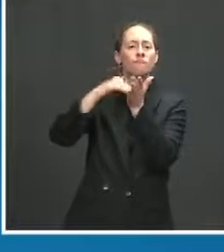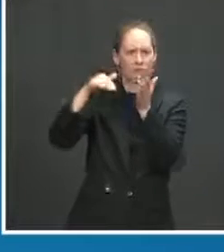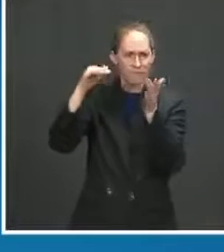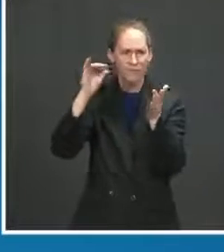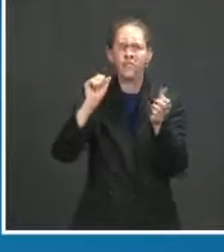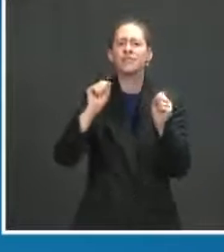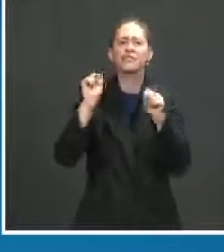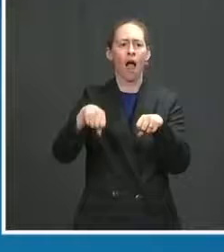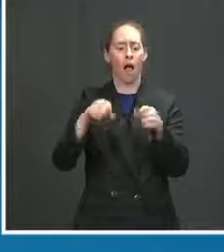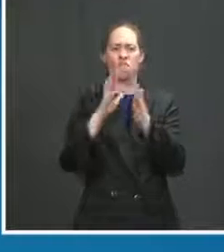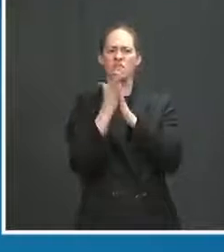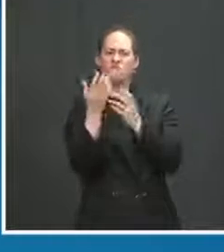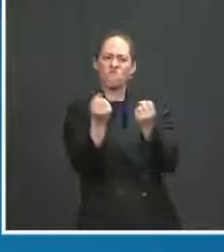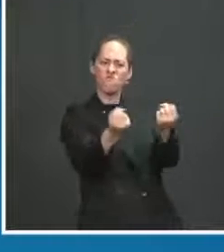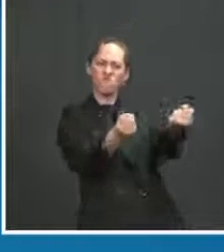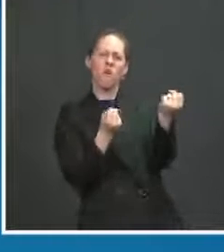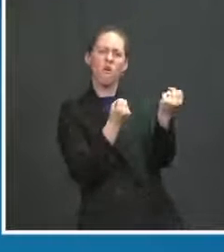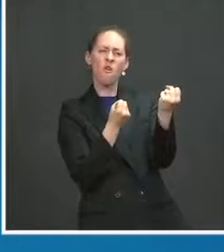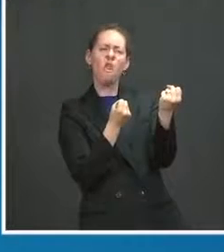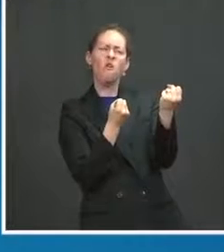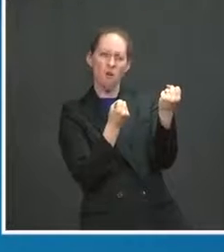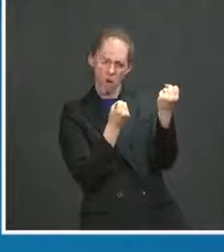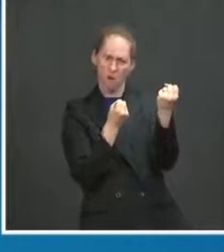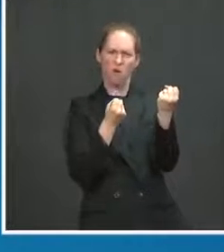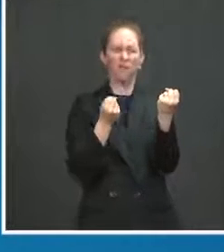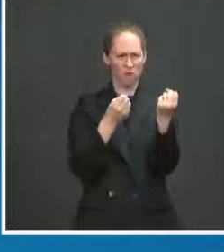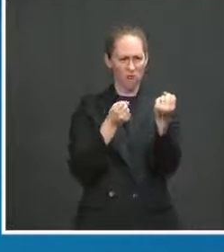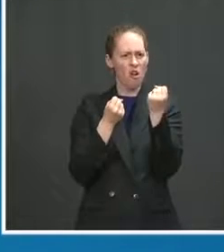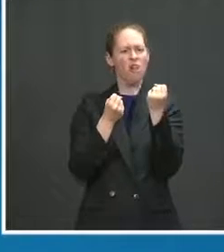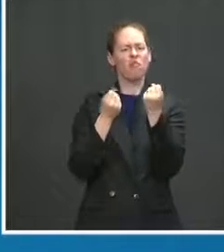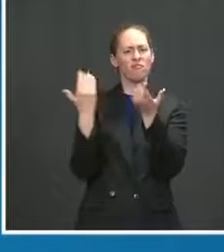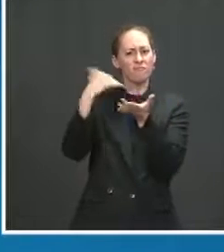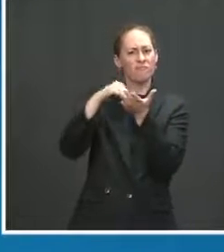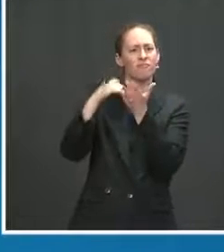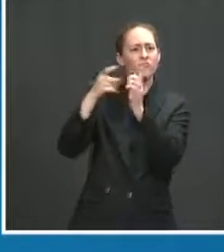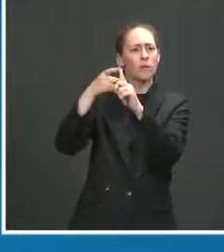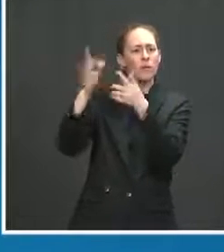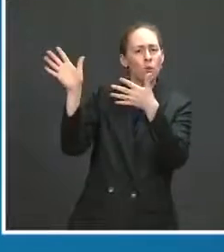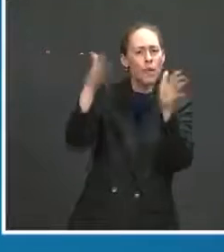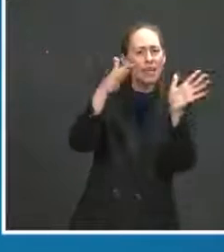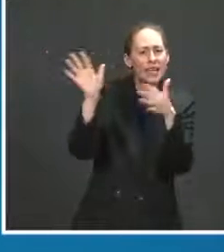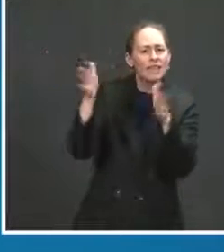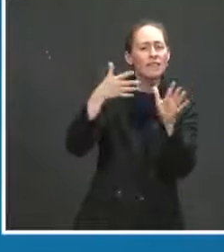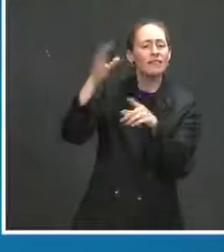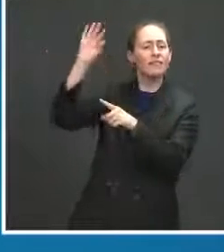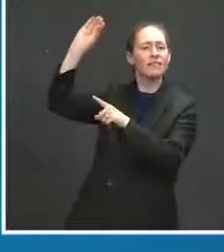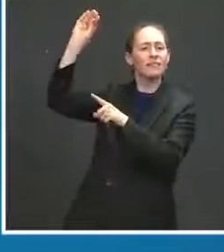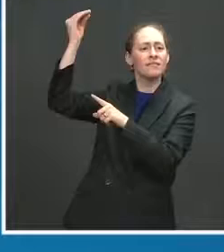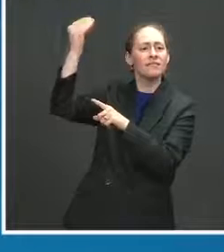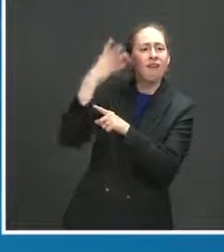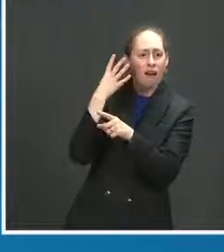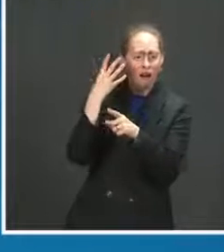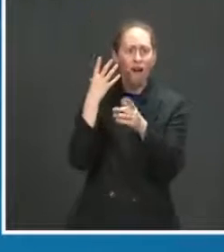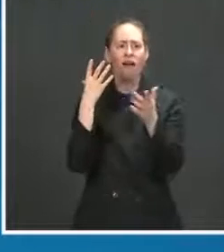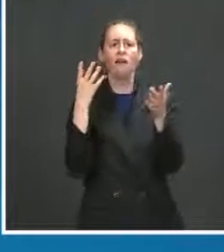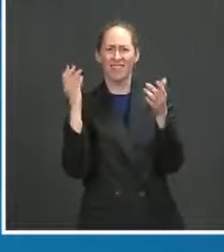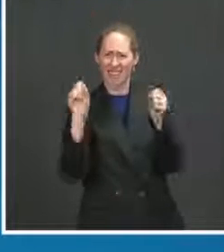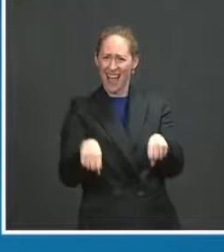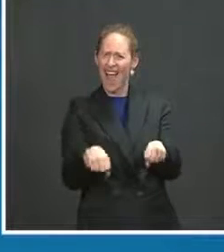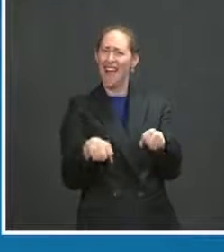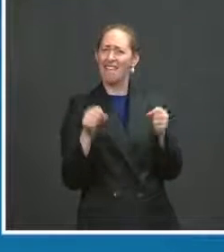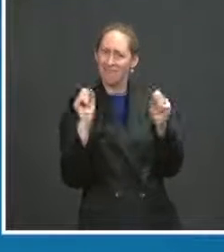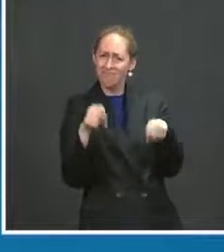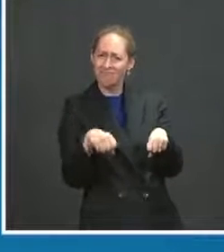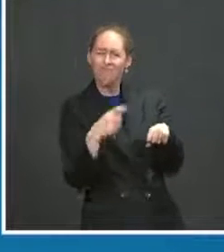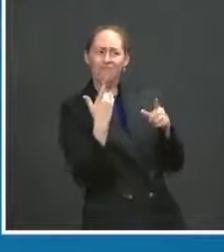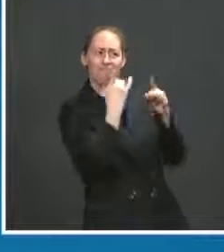power, convert solar and wind energy into combat power.